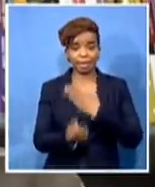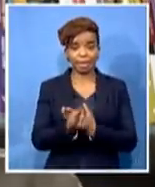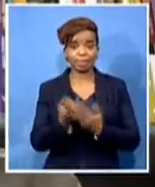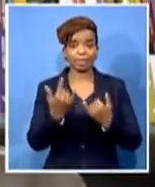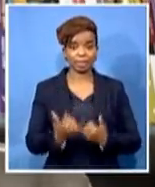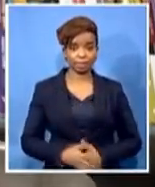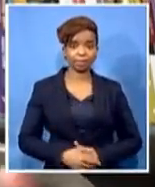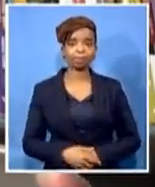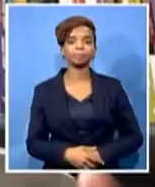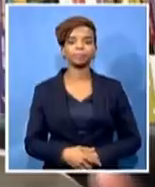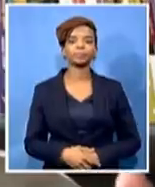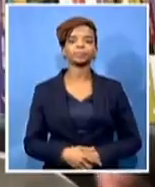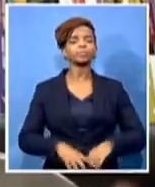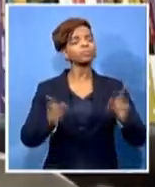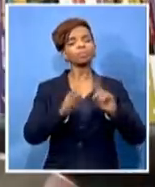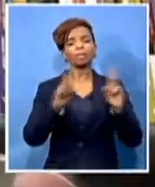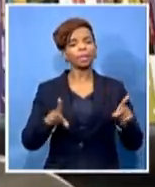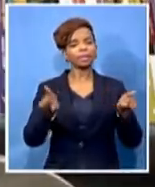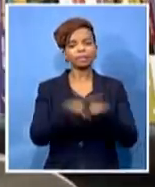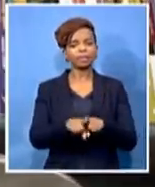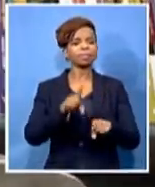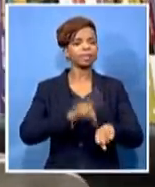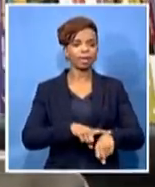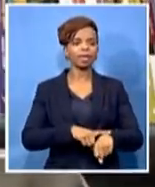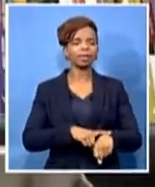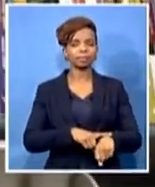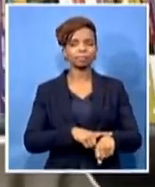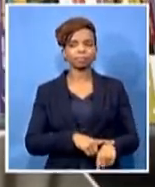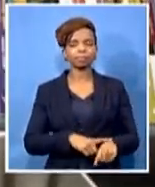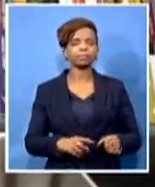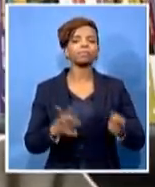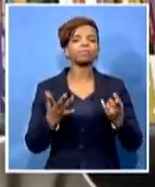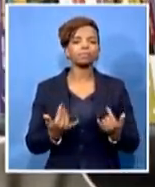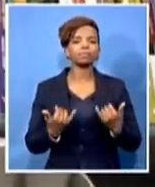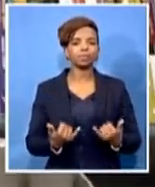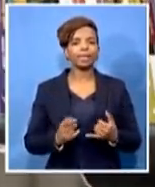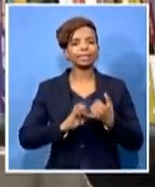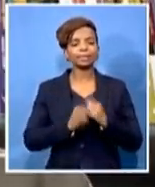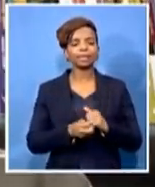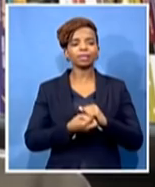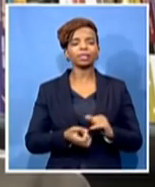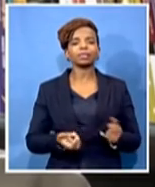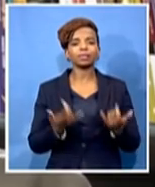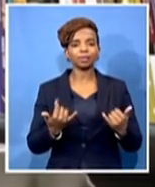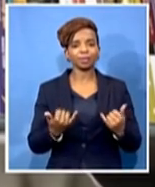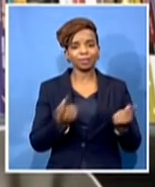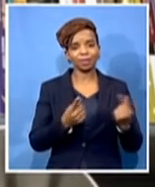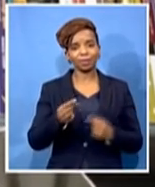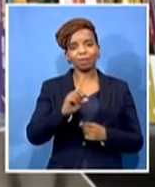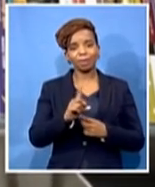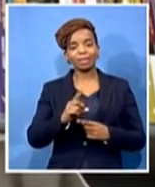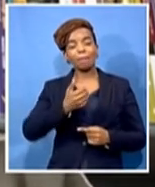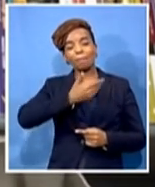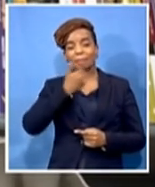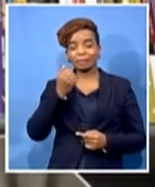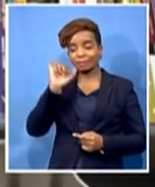time, he is trying his best to say, ANC members and ordinary citizens,